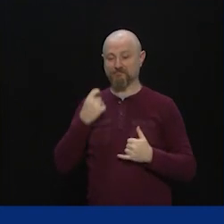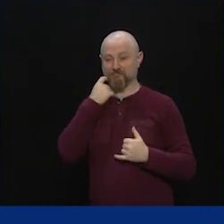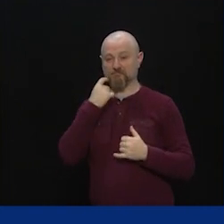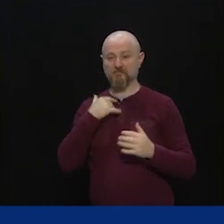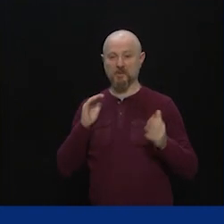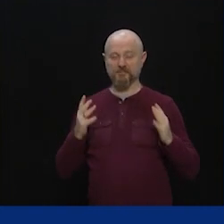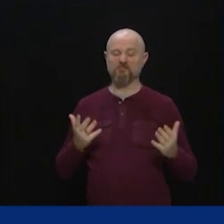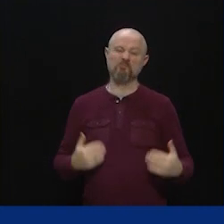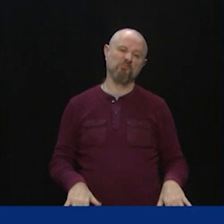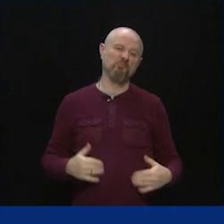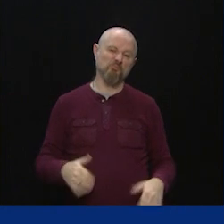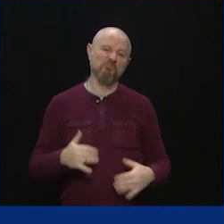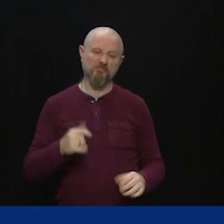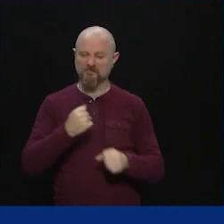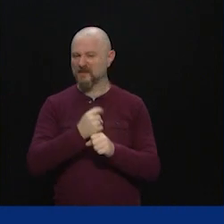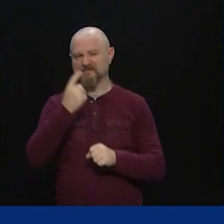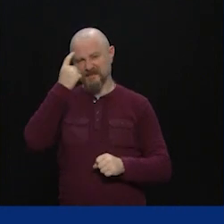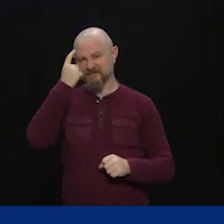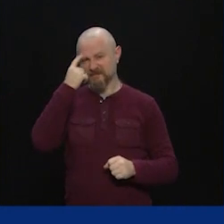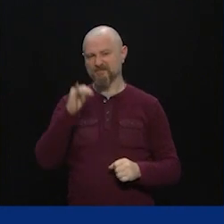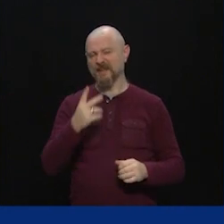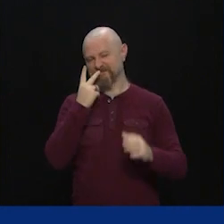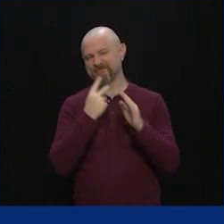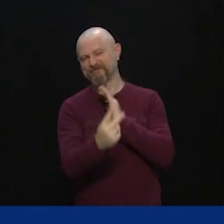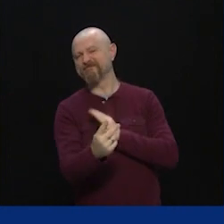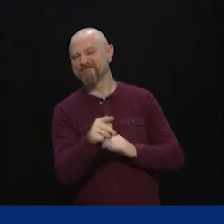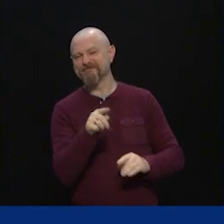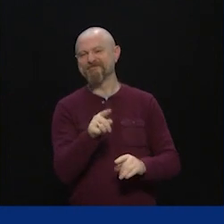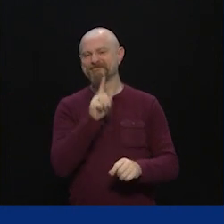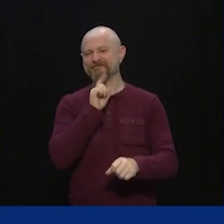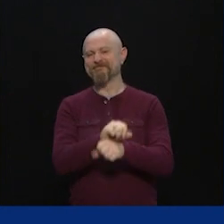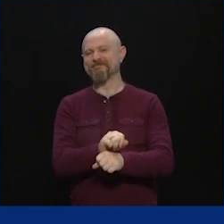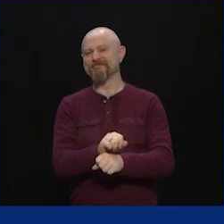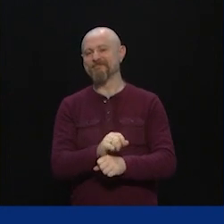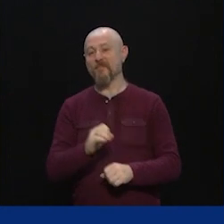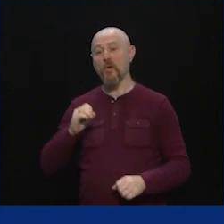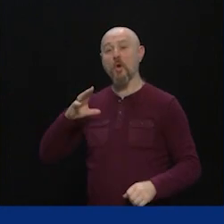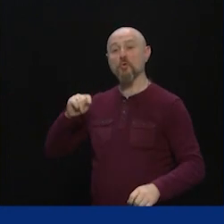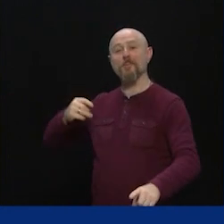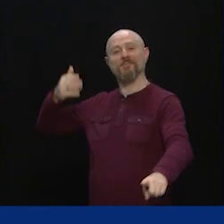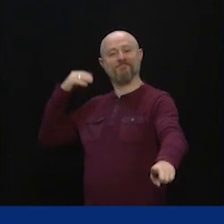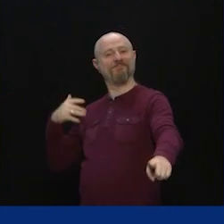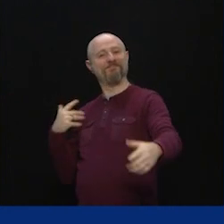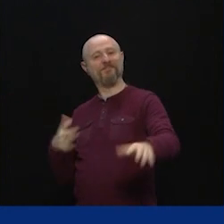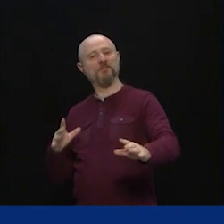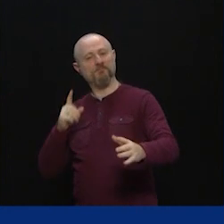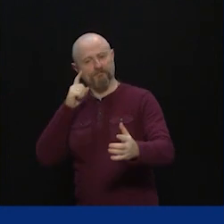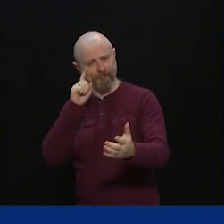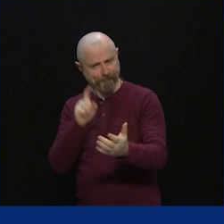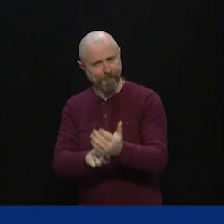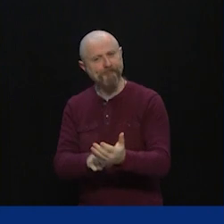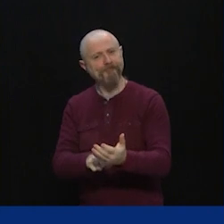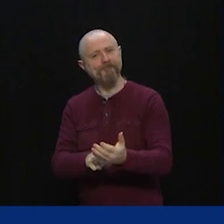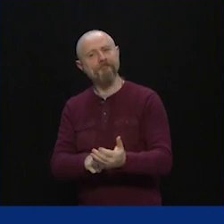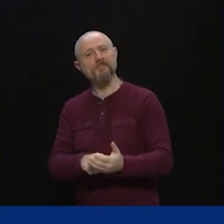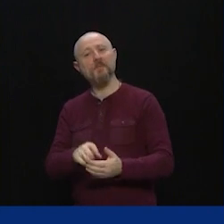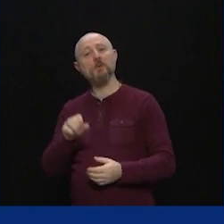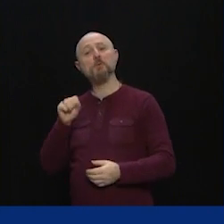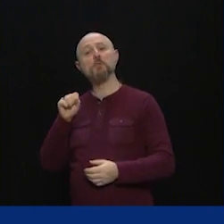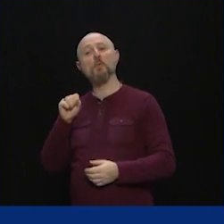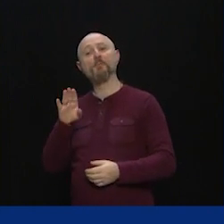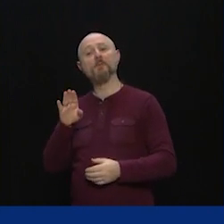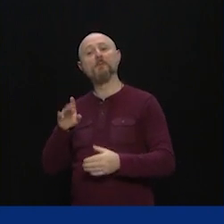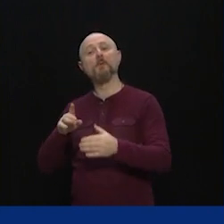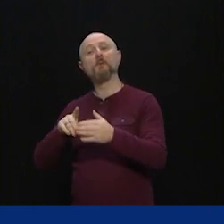last year we saw this. I started predicting this back in October. We did see a dramatic decline actually after Super Bowl weekend, probably the last big time people